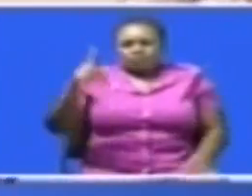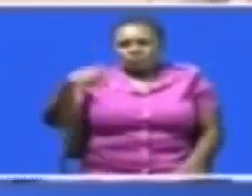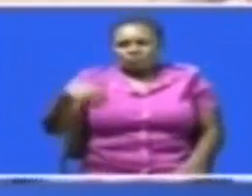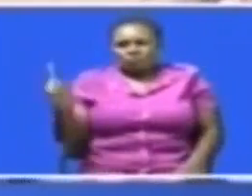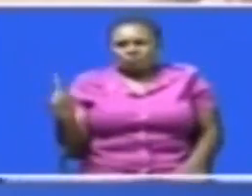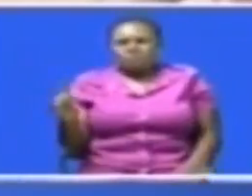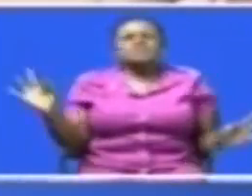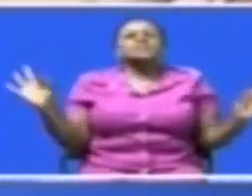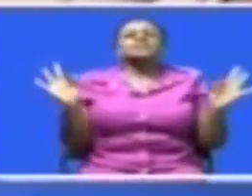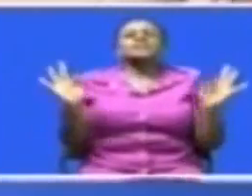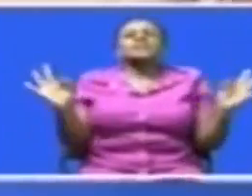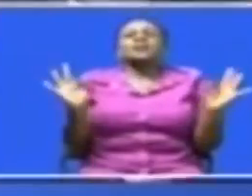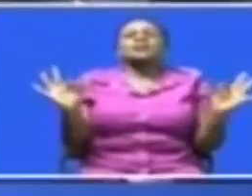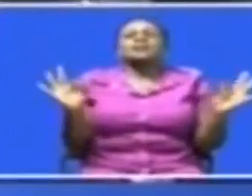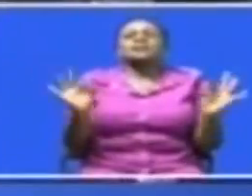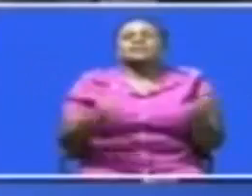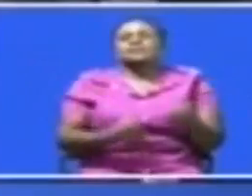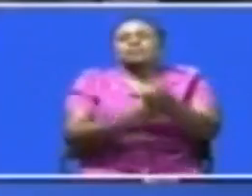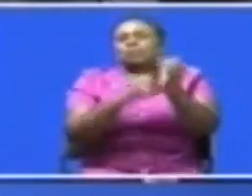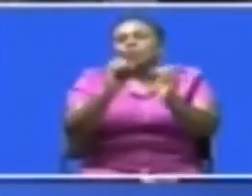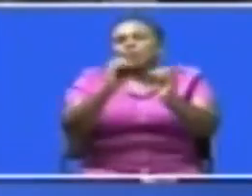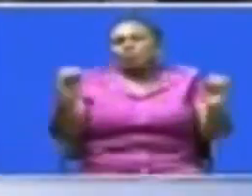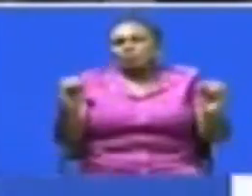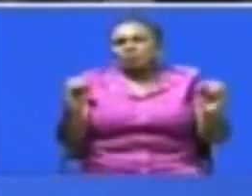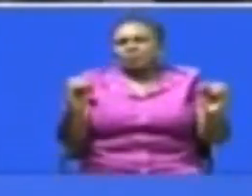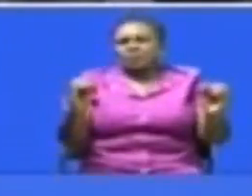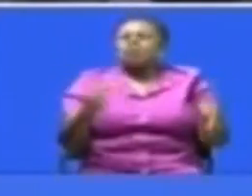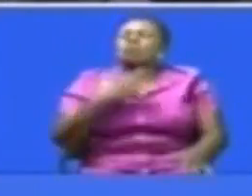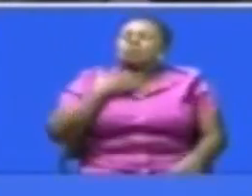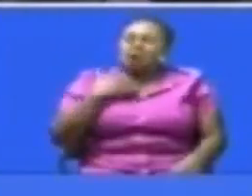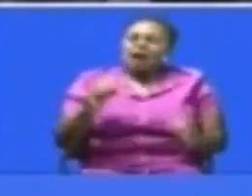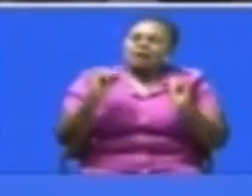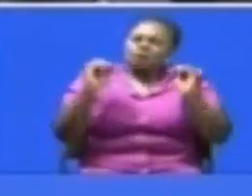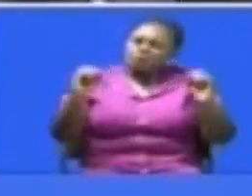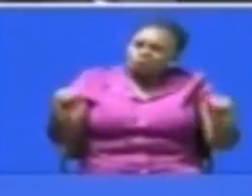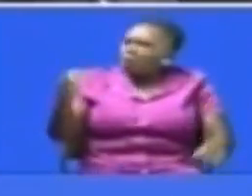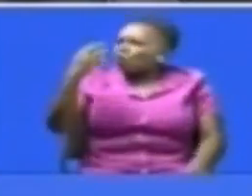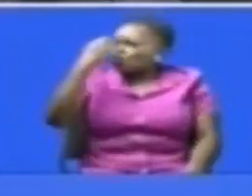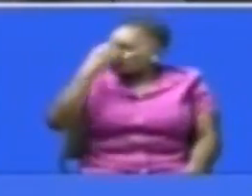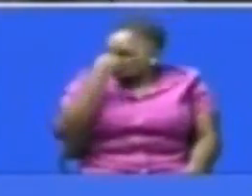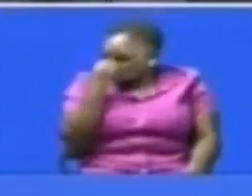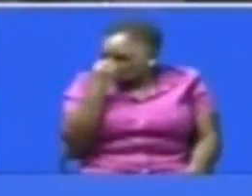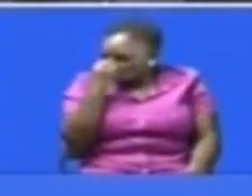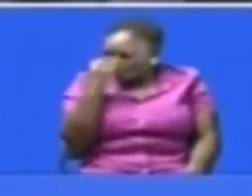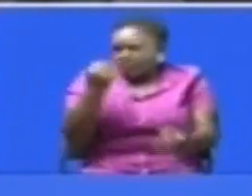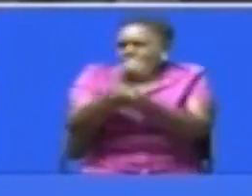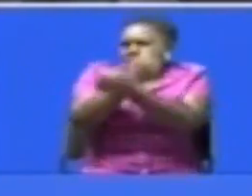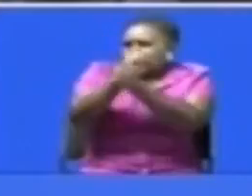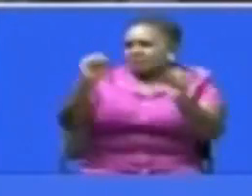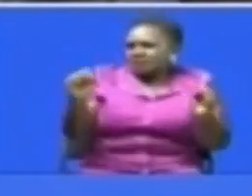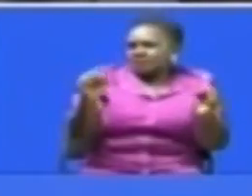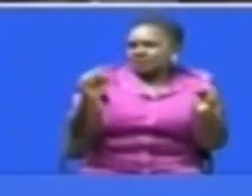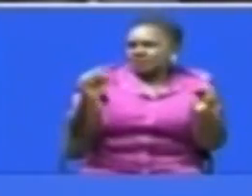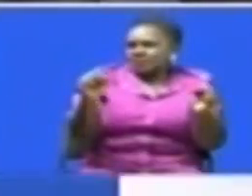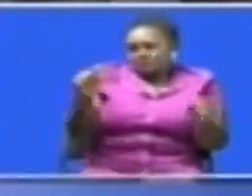you'll be surprised. Kenyans will not support that person. If you do not want William Ruto to be the president,